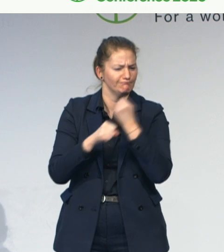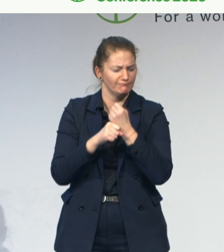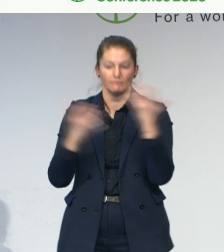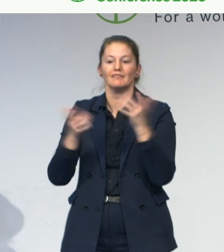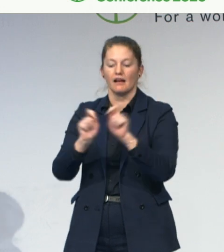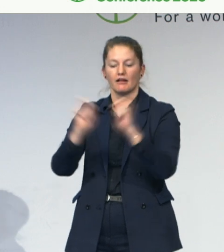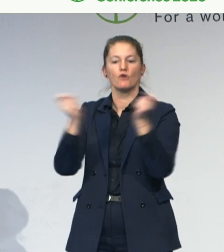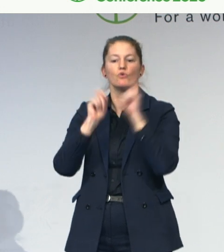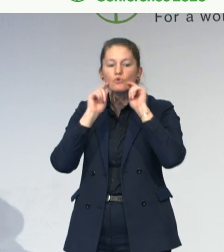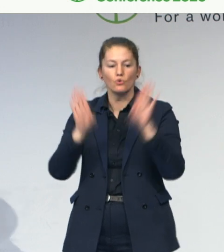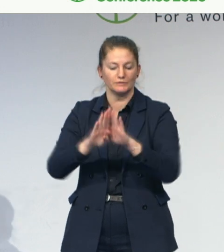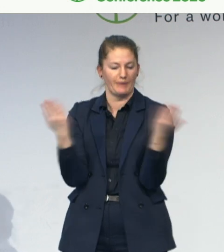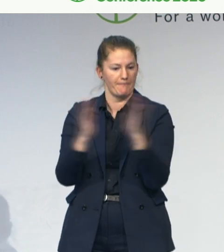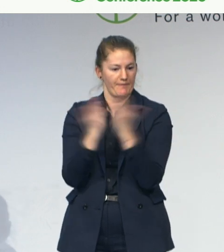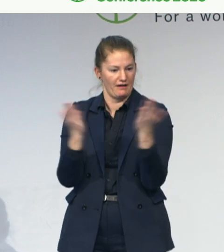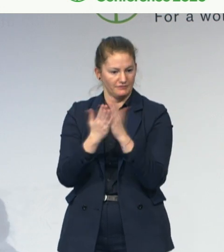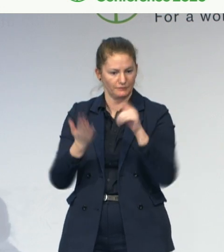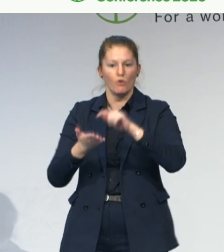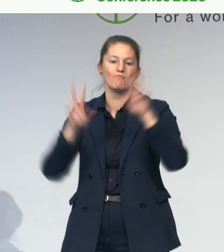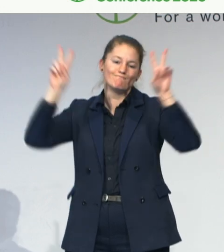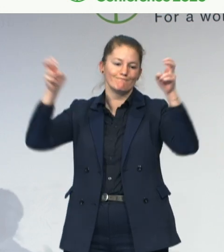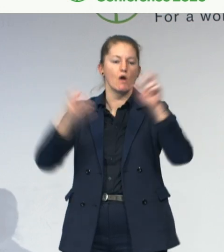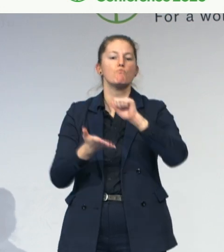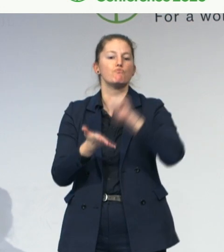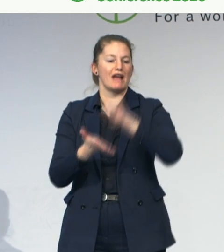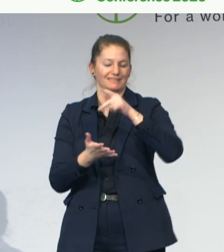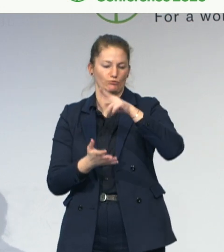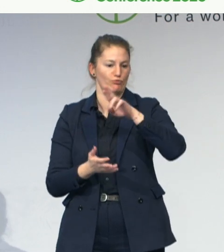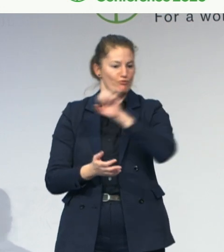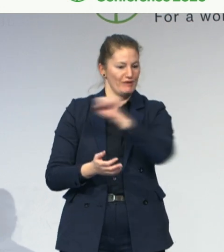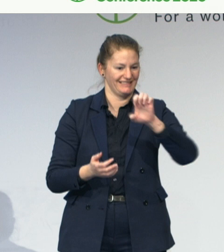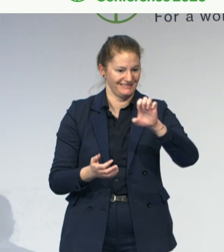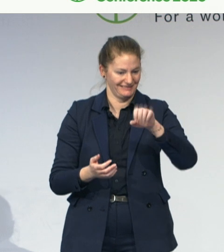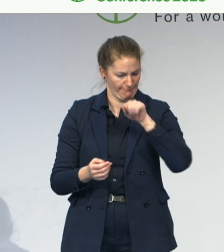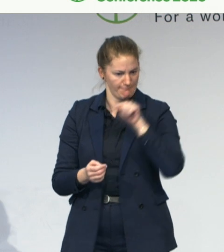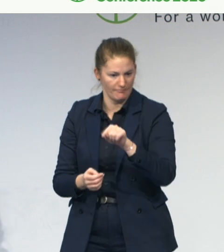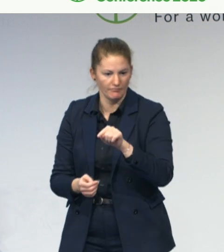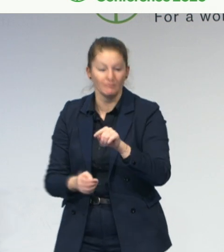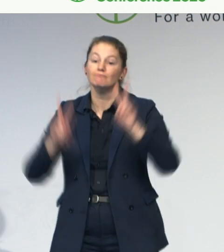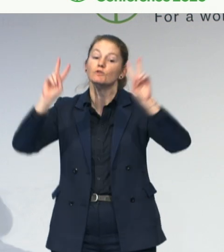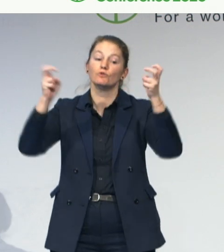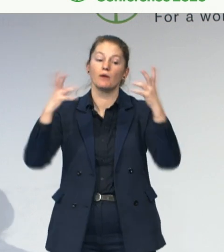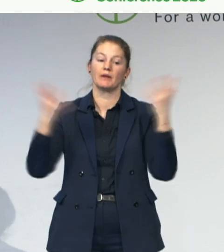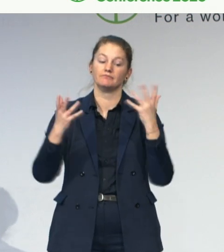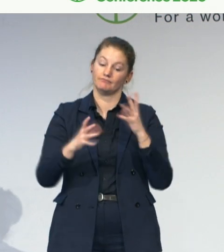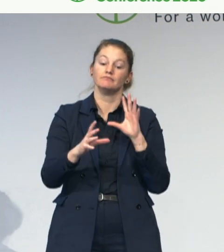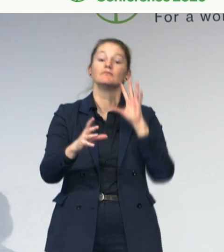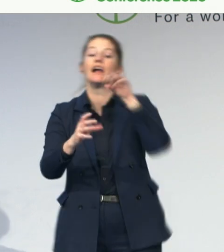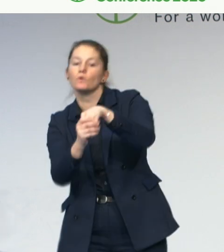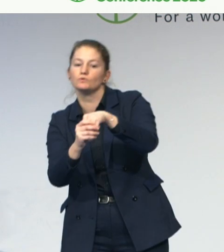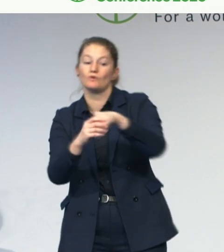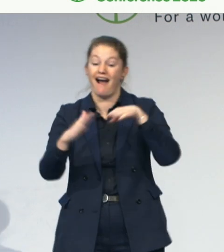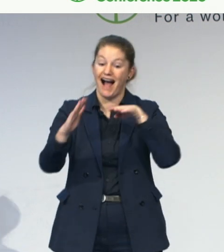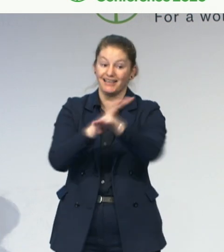on inclusive employment and accessibility. And we also sponsor special Austrian